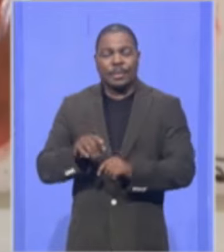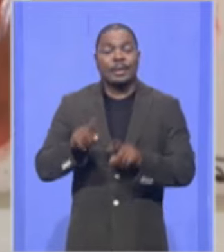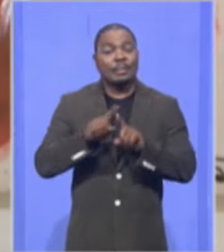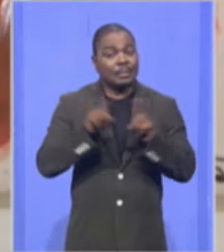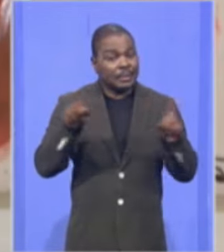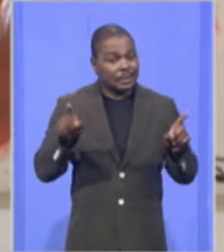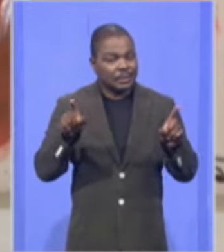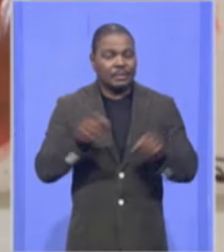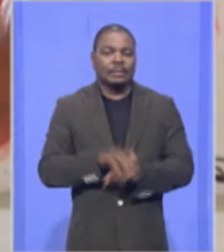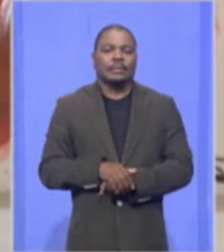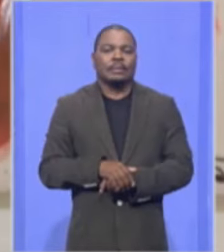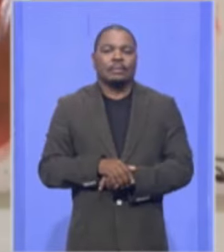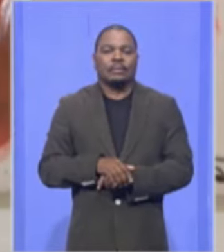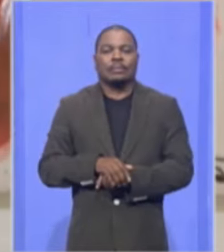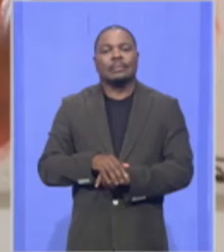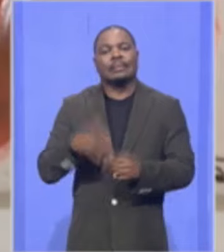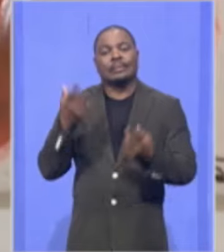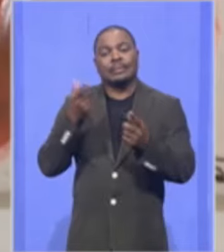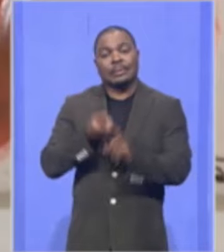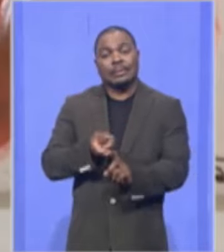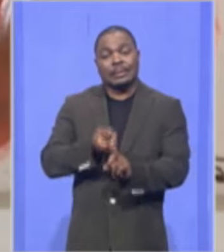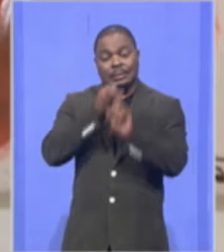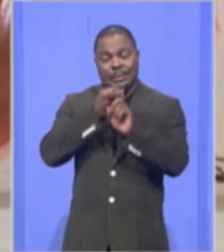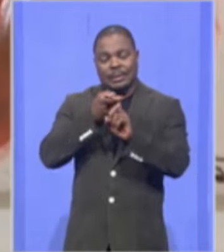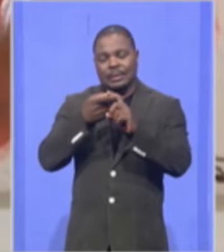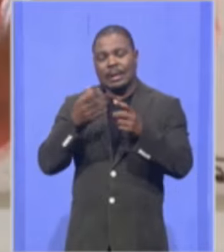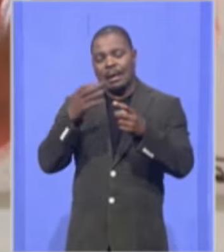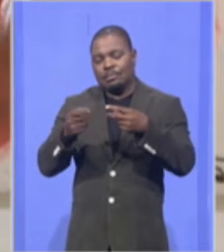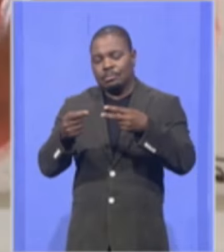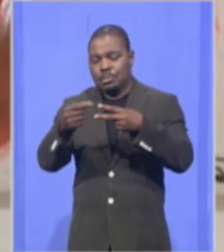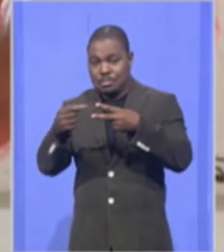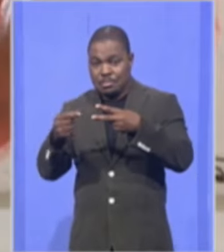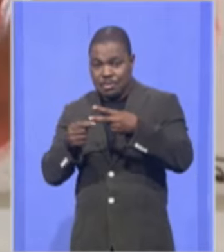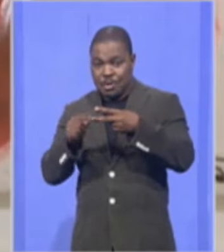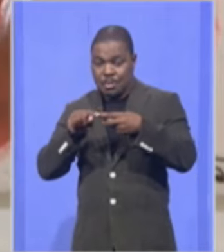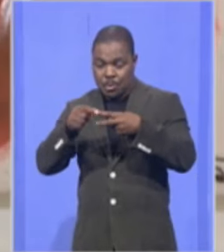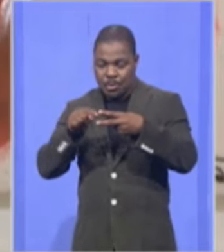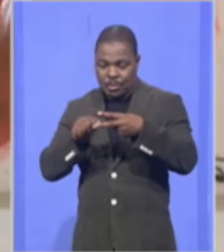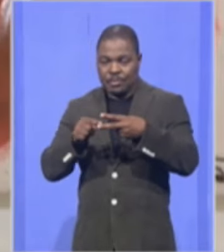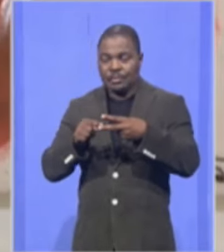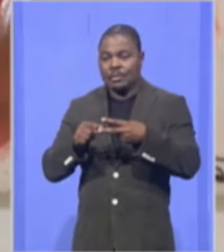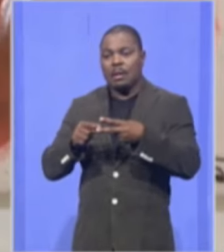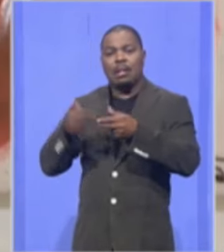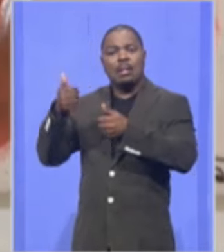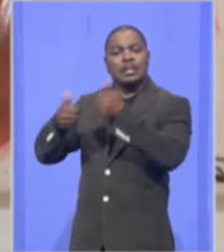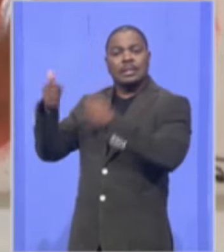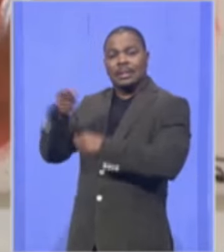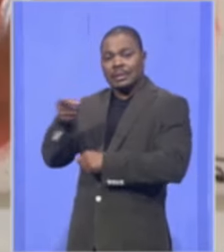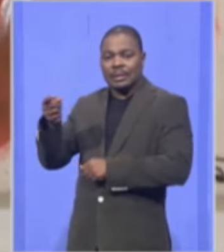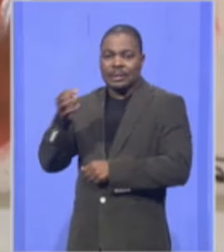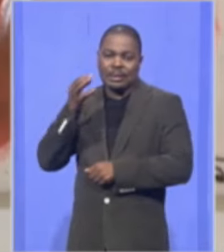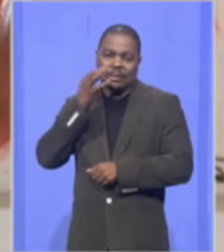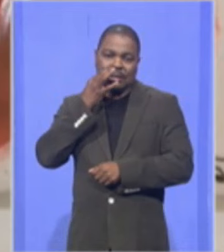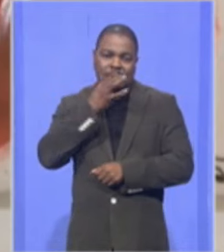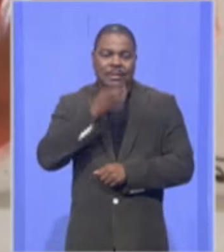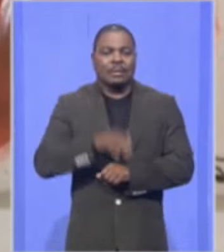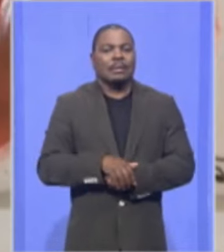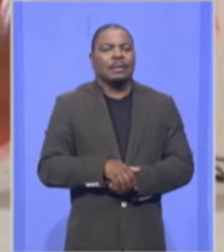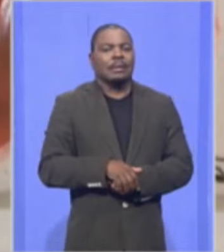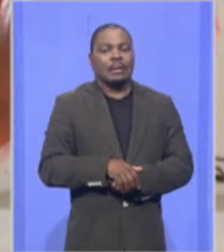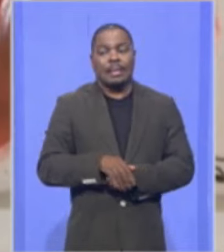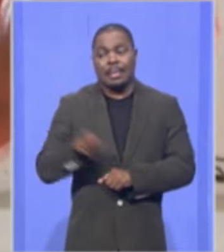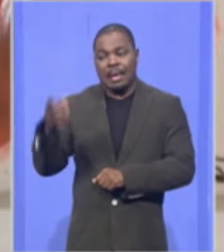but largely the suspension rested on 2 counts. Yeah. On the one hand, the leadership said that it's in possession of